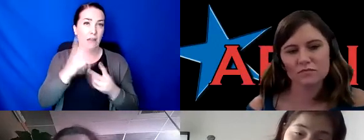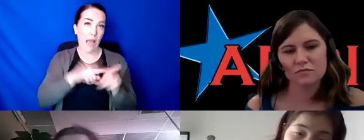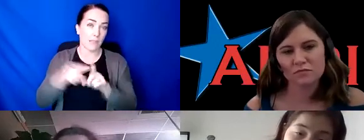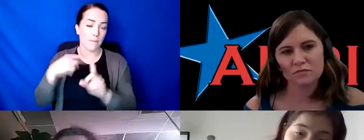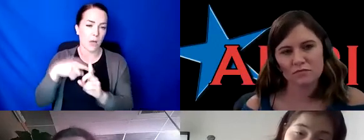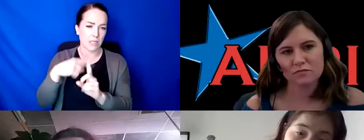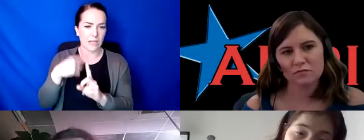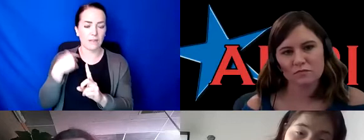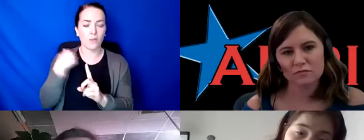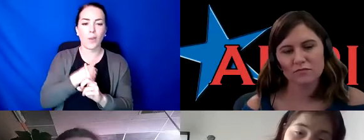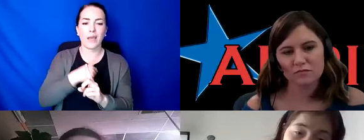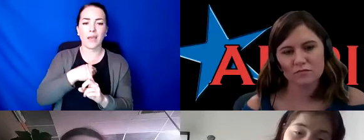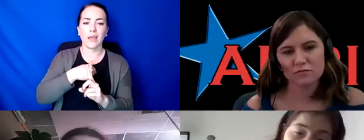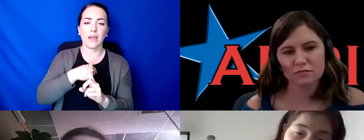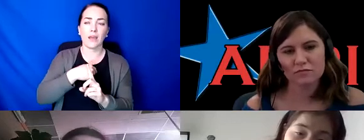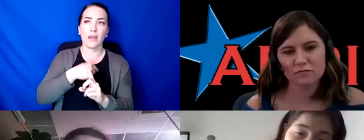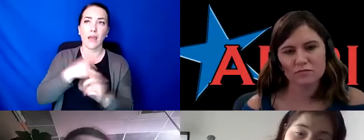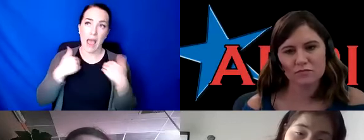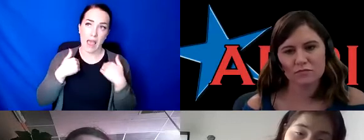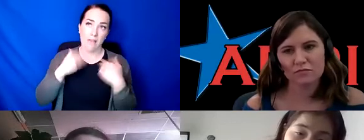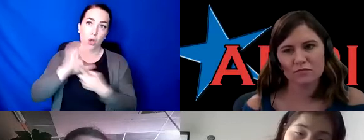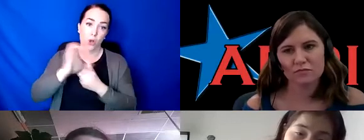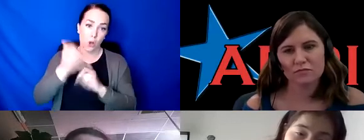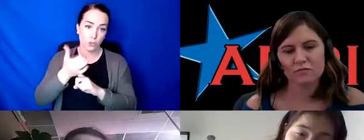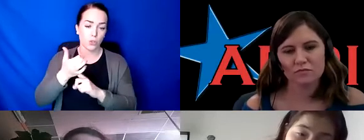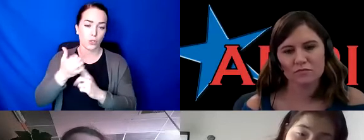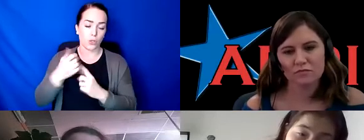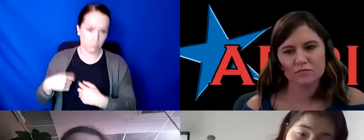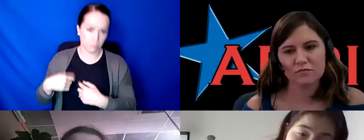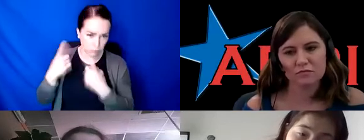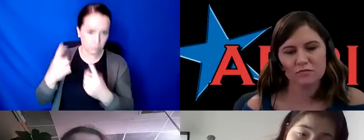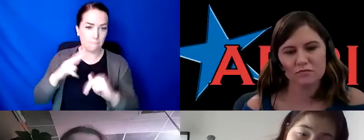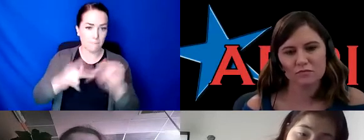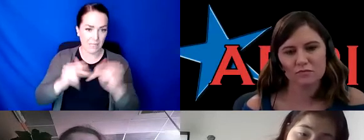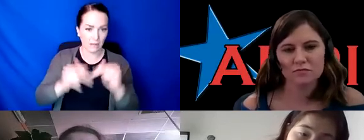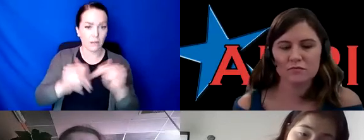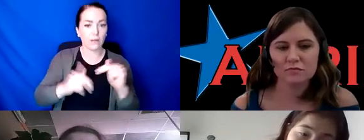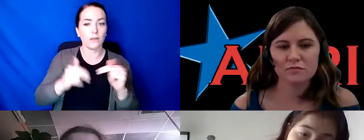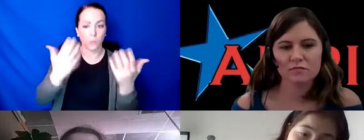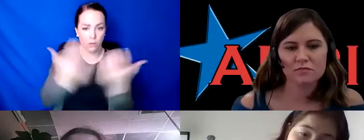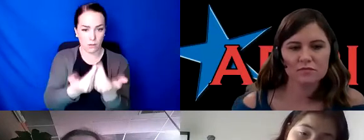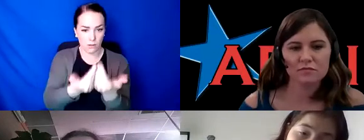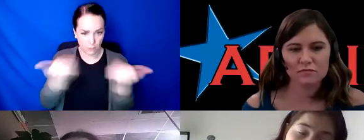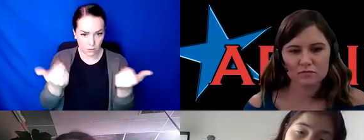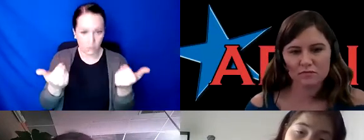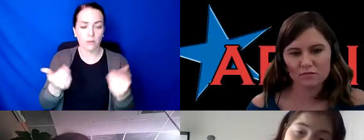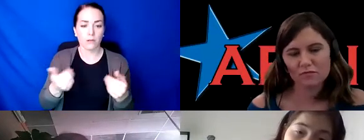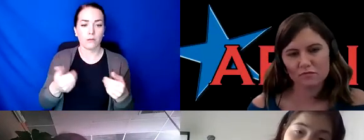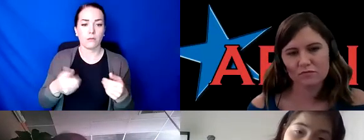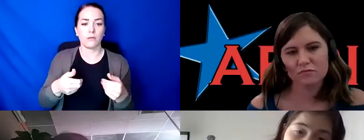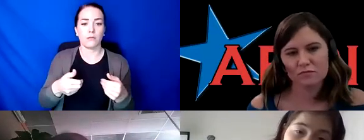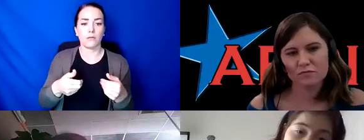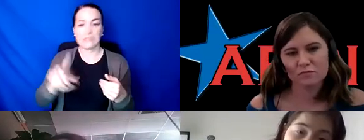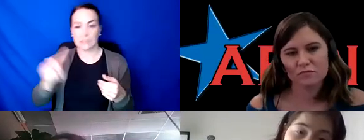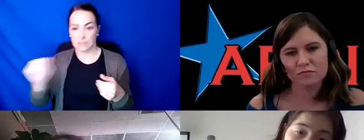against a culture that was built to potentially like separate ourselves from our disabilities, when it's just like, no, it's a part of us. Like